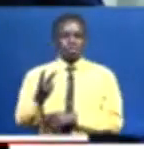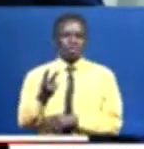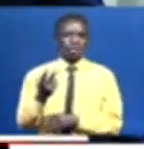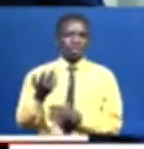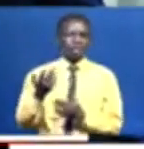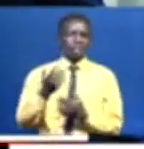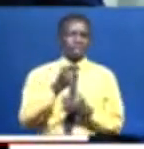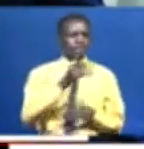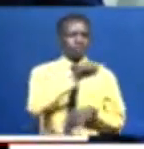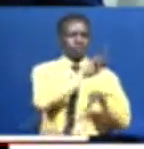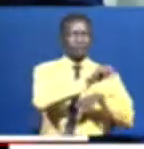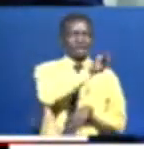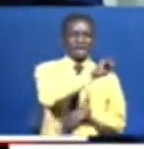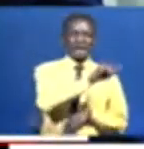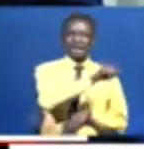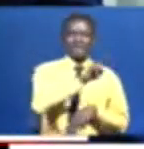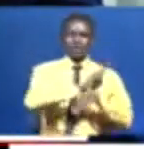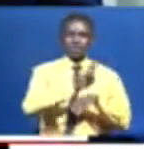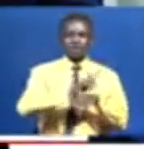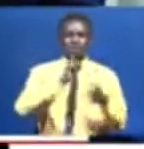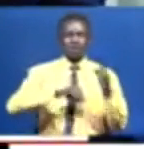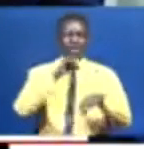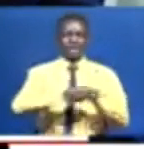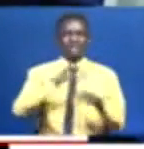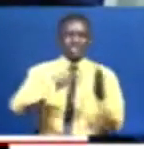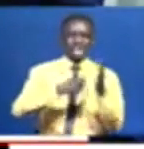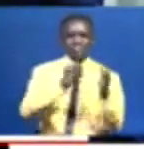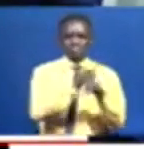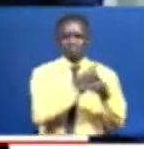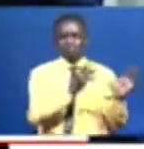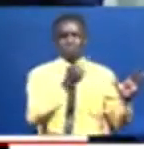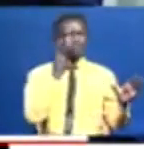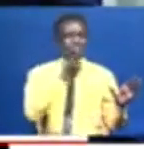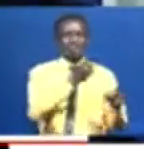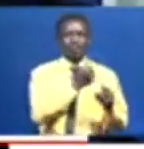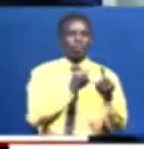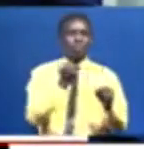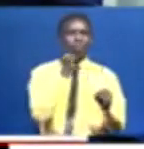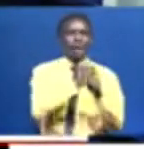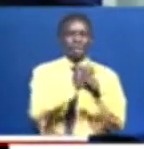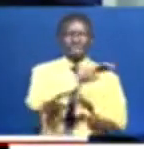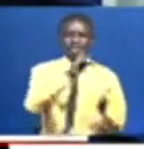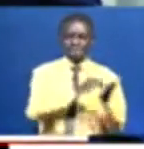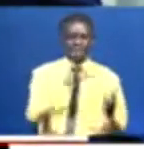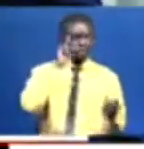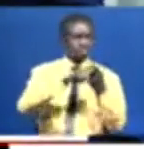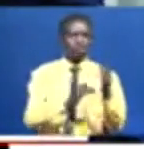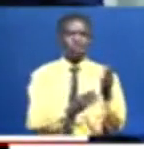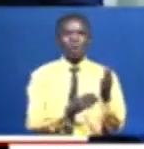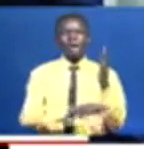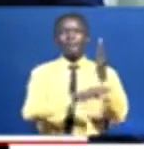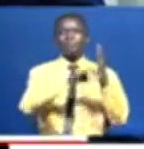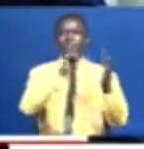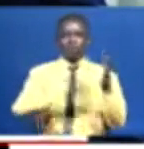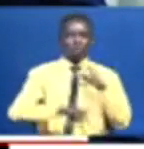we have also seen AI being adopted by security operation centers to improve detection and prevention